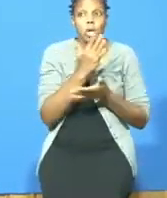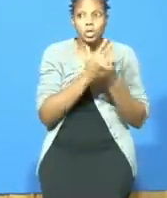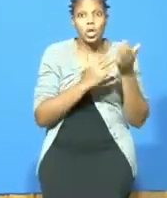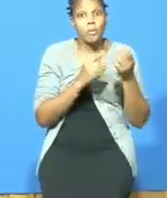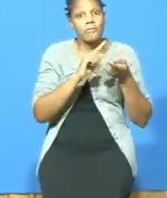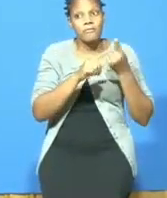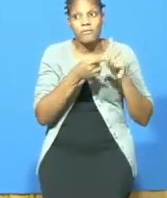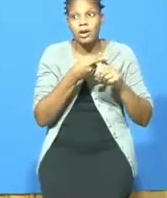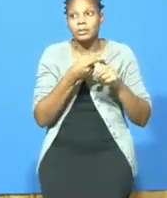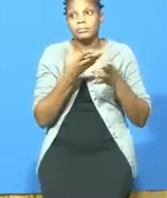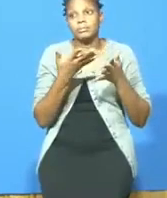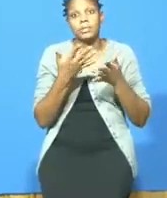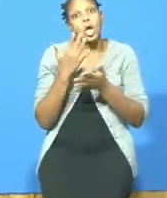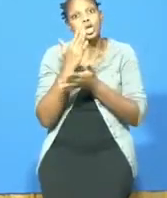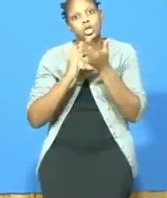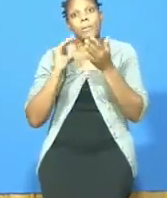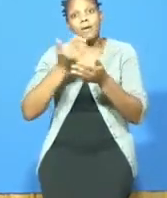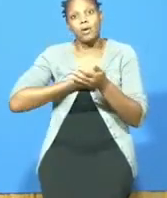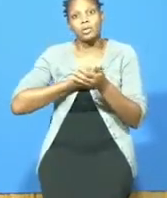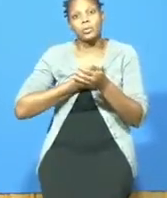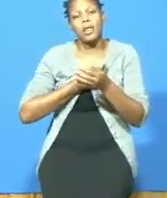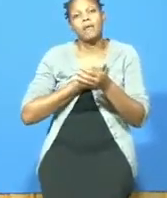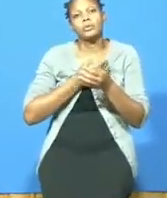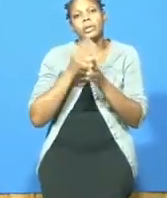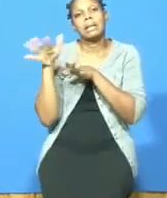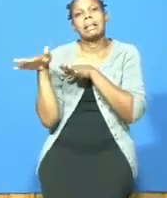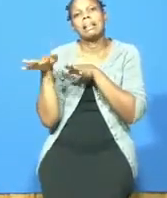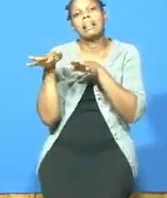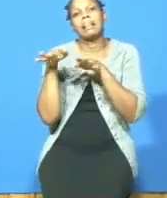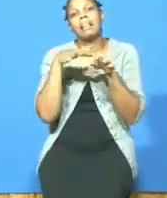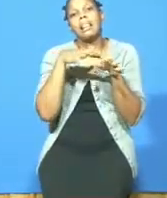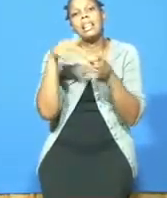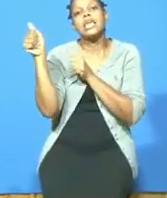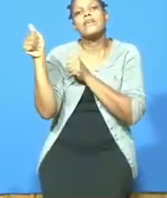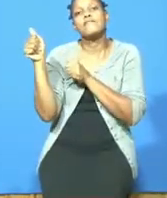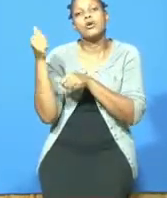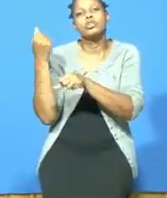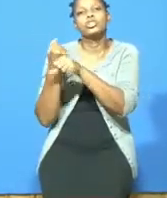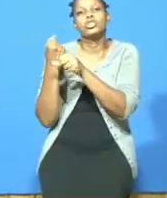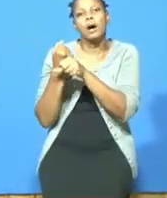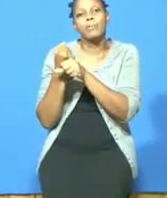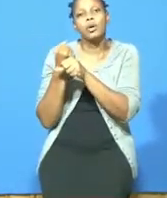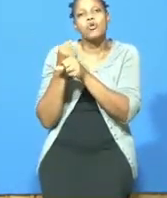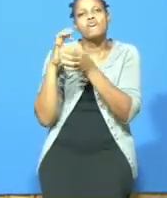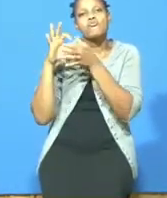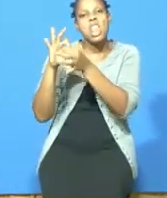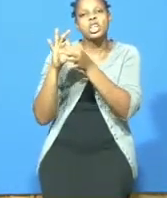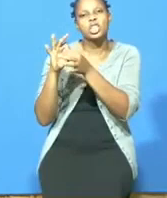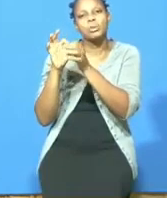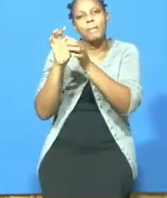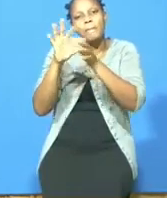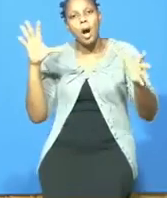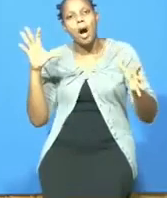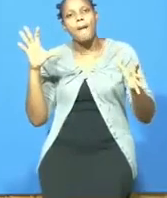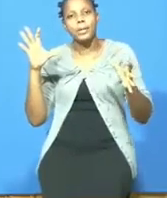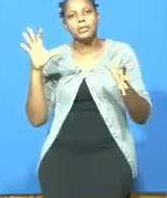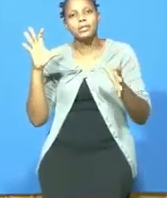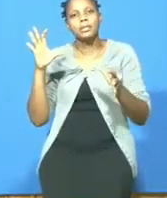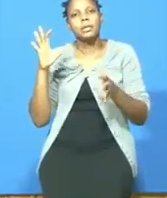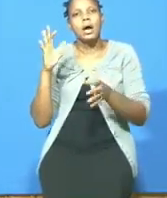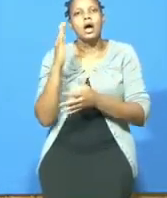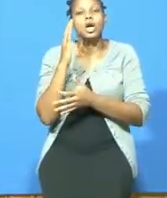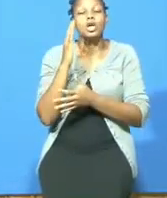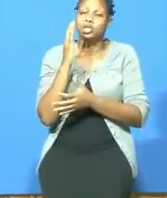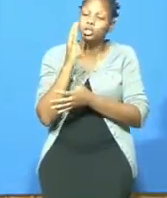to walk away from your job. You may have to walk away from a relationship. You may have to walk away from some